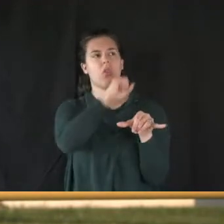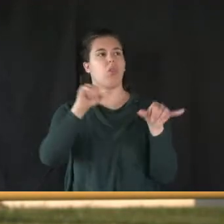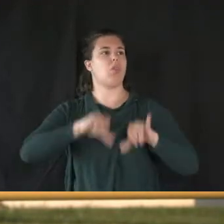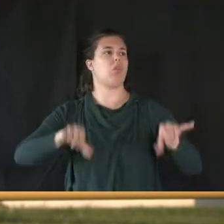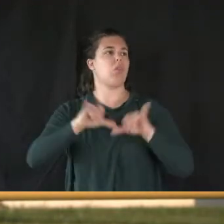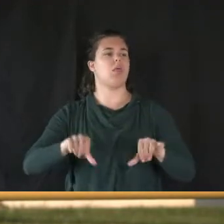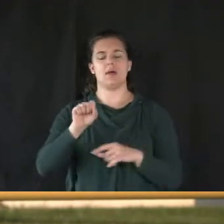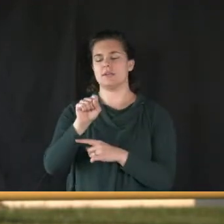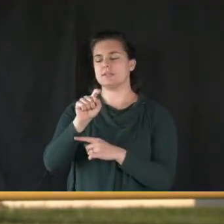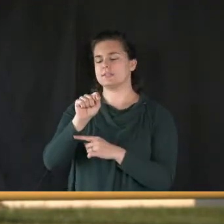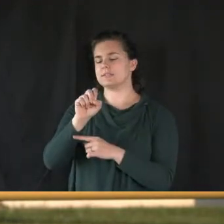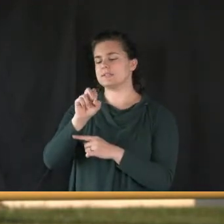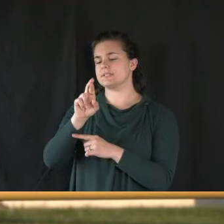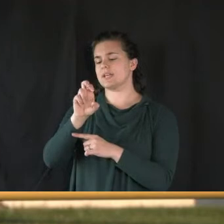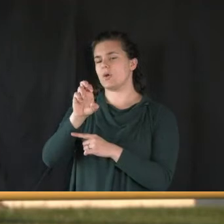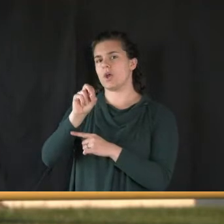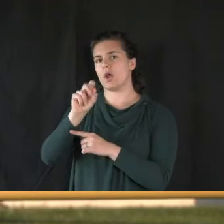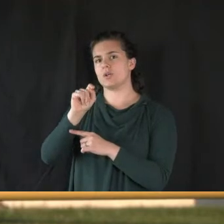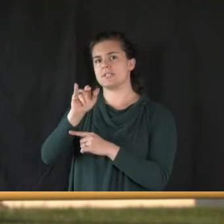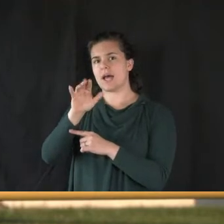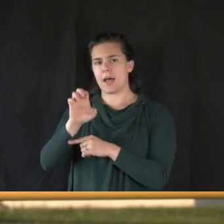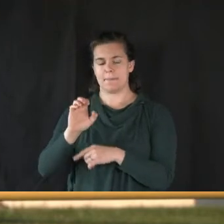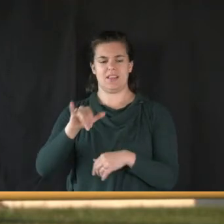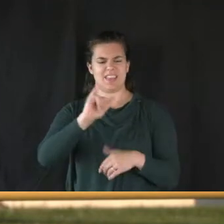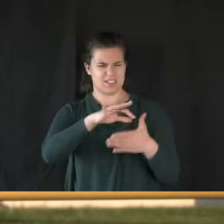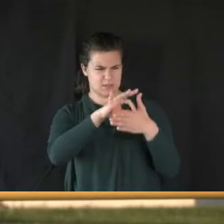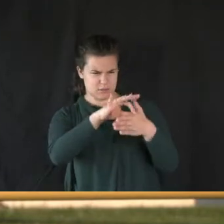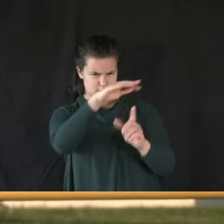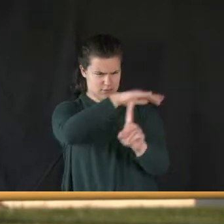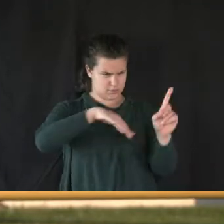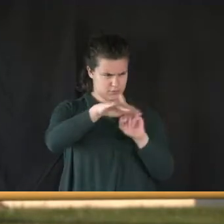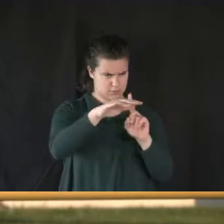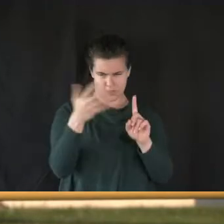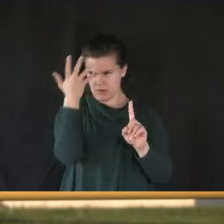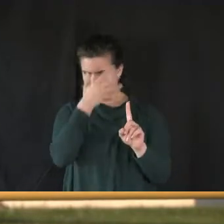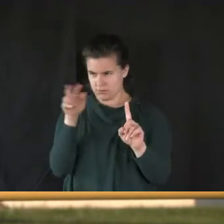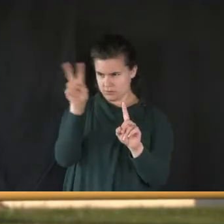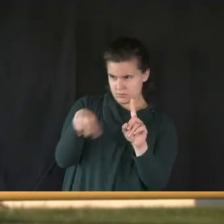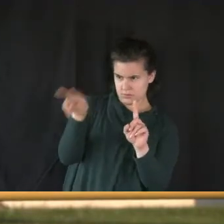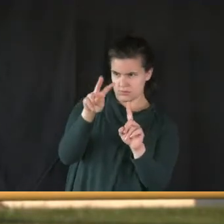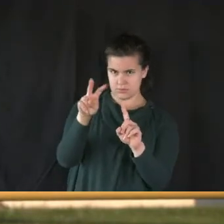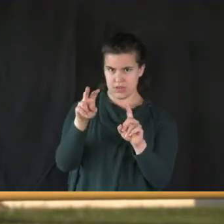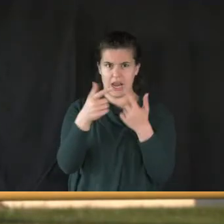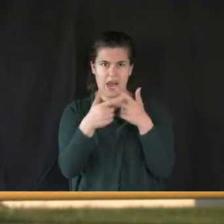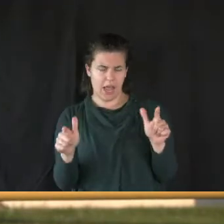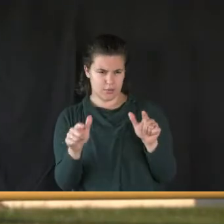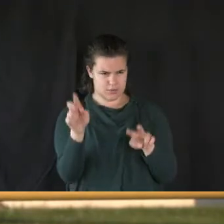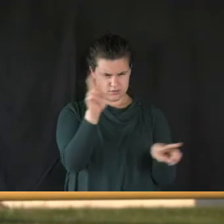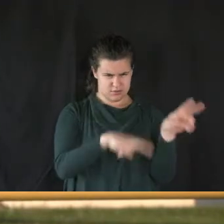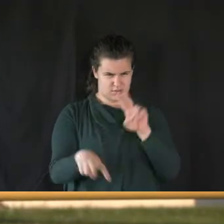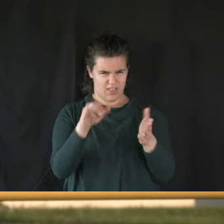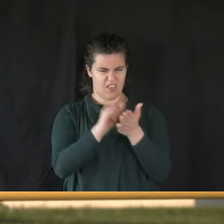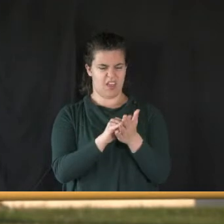context, appearance, language, and much more determine what people expect of us and how